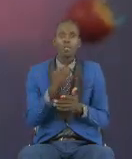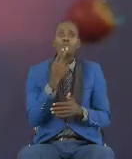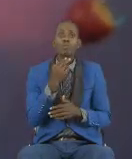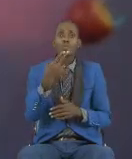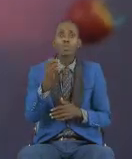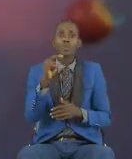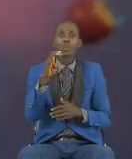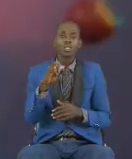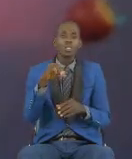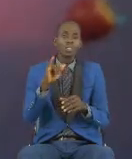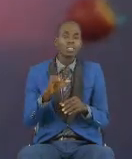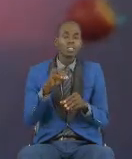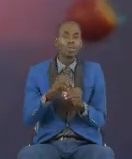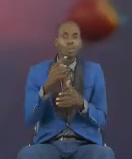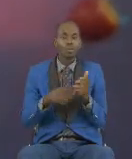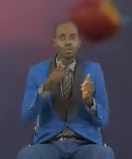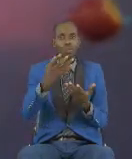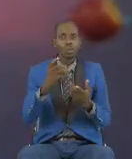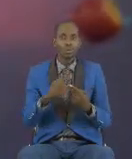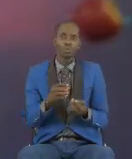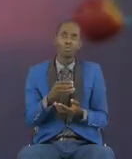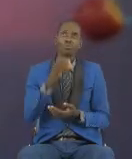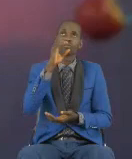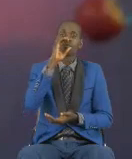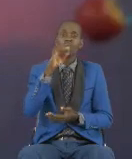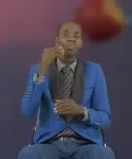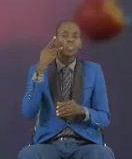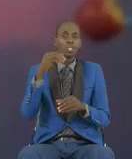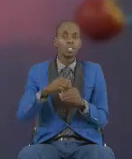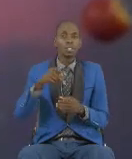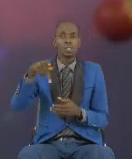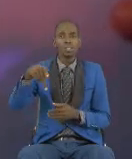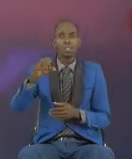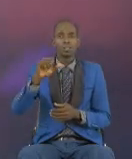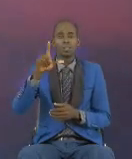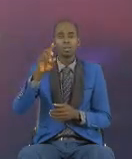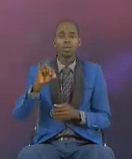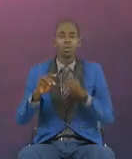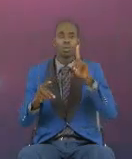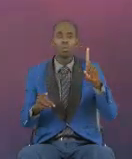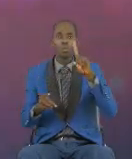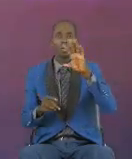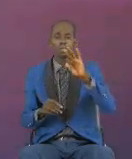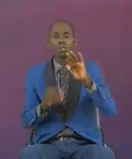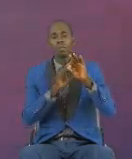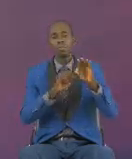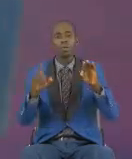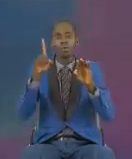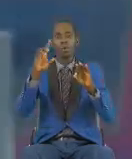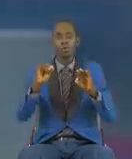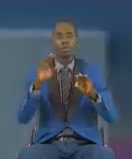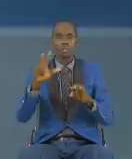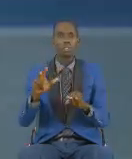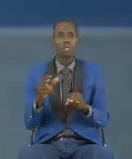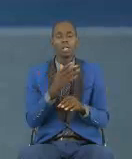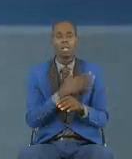in that thing that you are going to drink. That's in Psalm 119 verse 103. And the word of God is health. That word